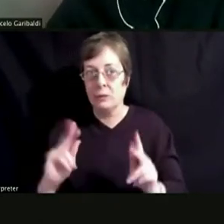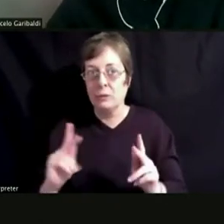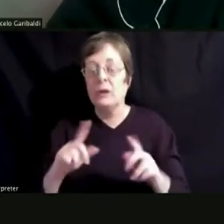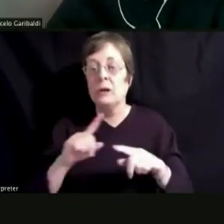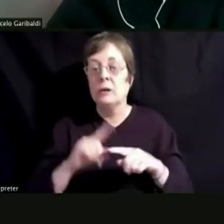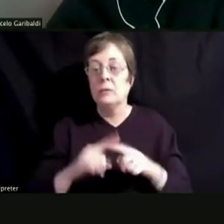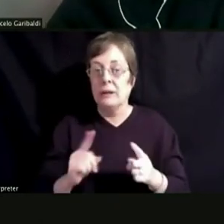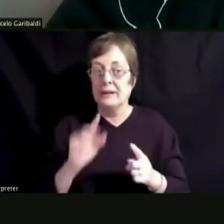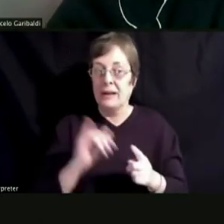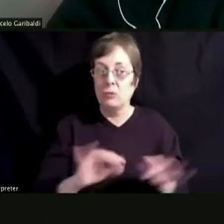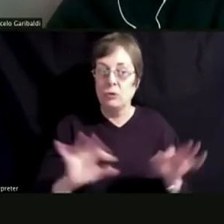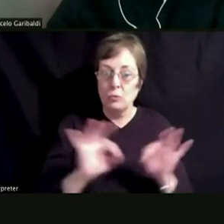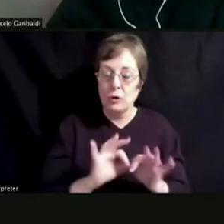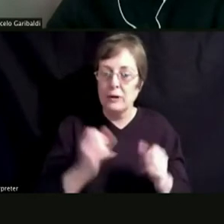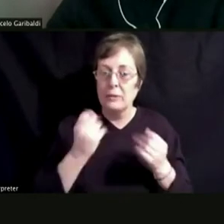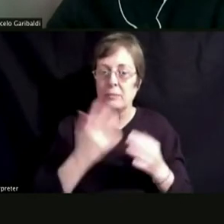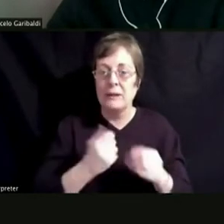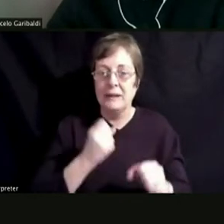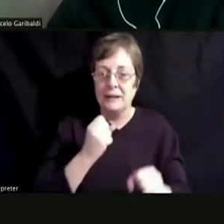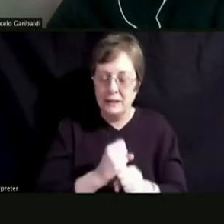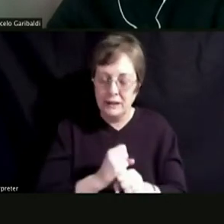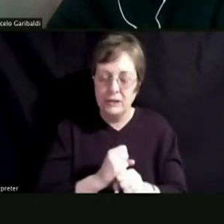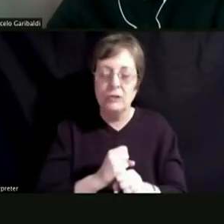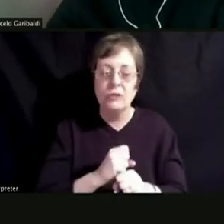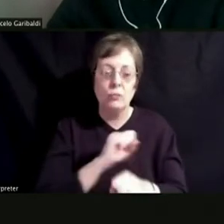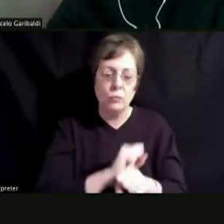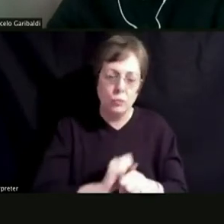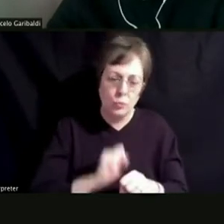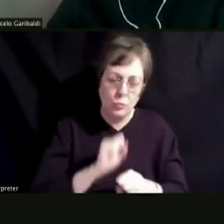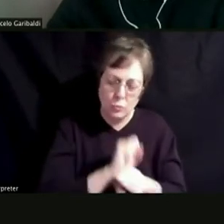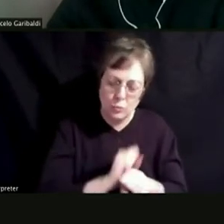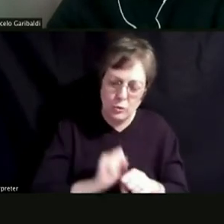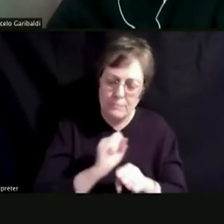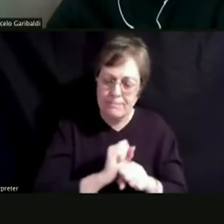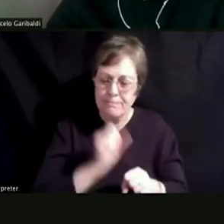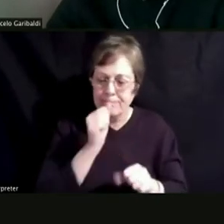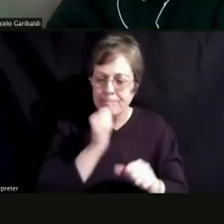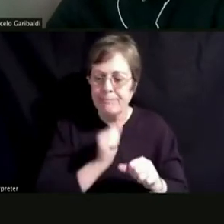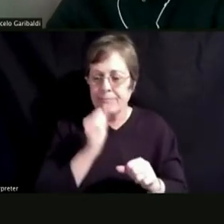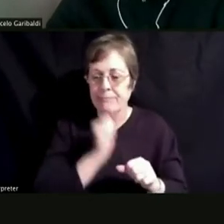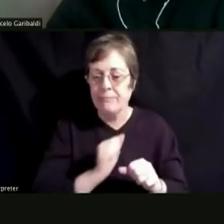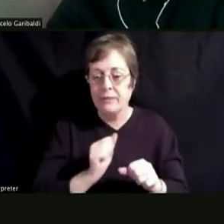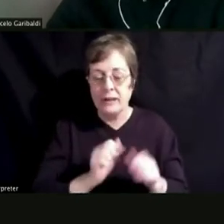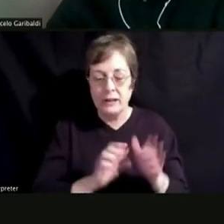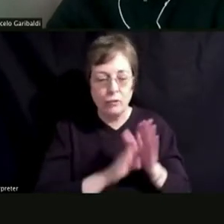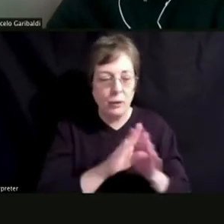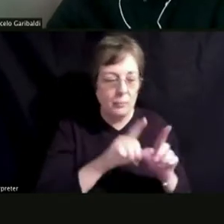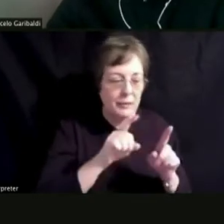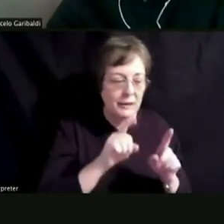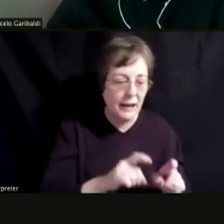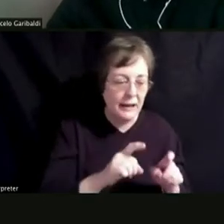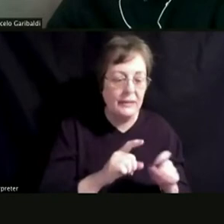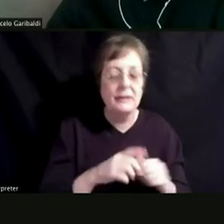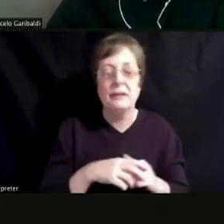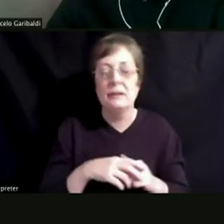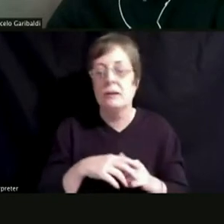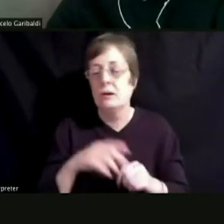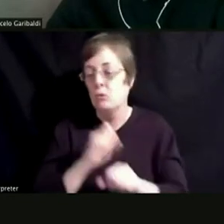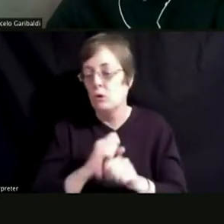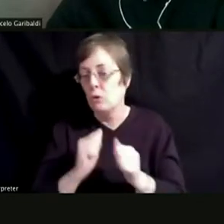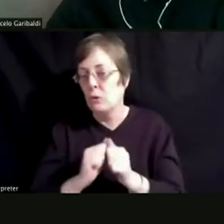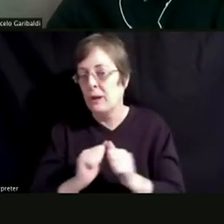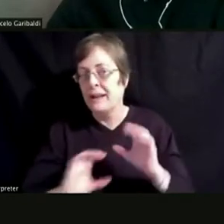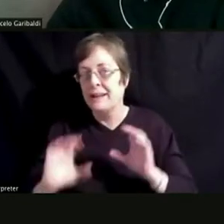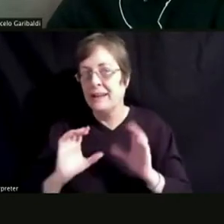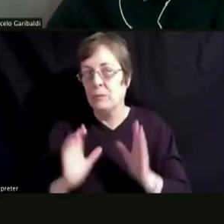know, painstaking work and developing tests and assays and working with chemists in the laboratory to make molecules so that